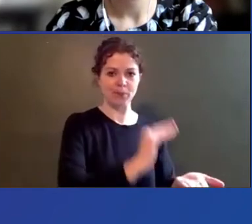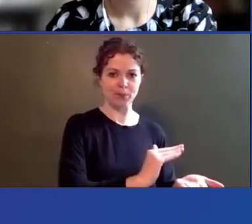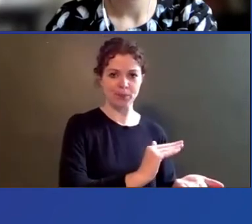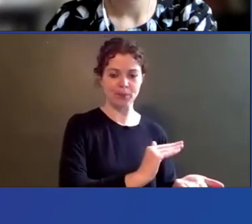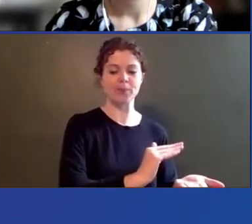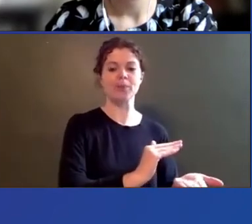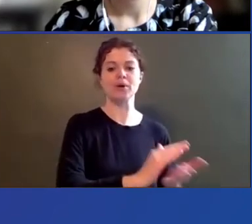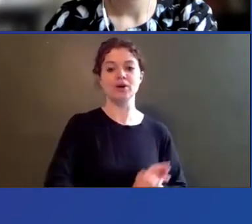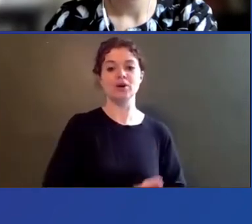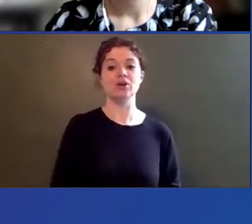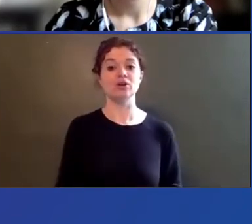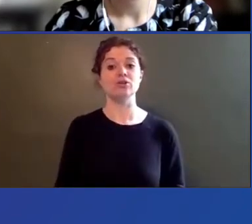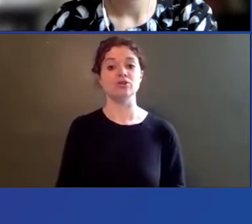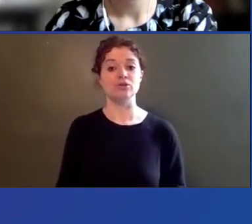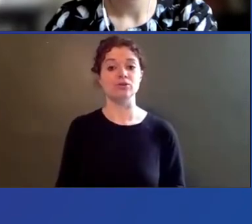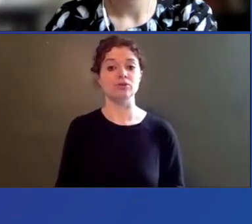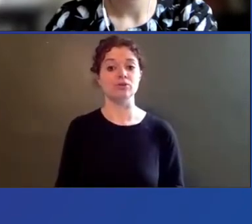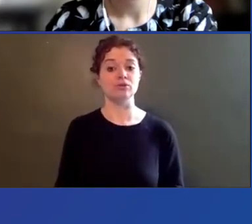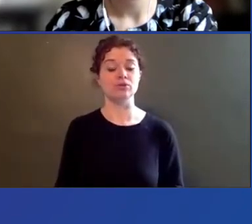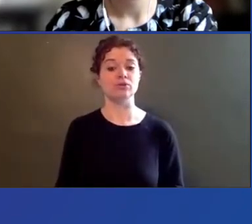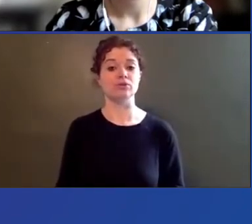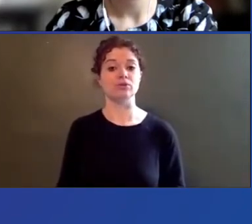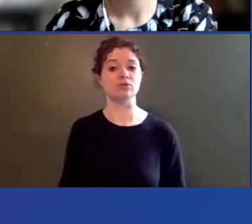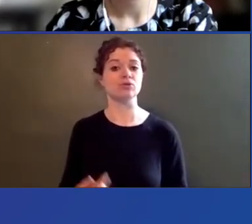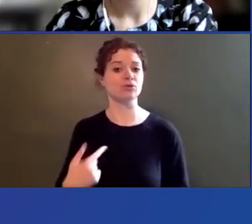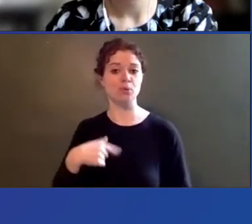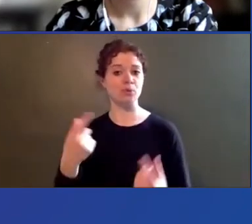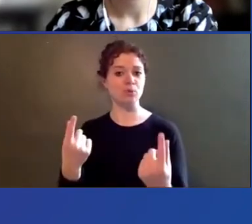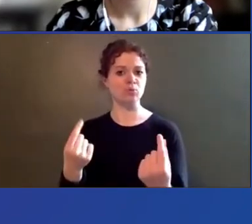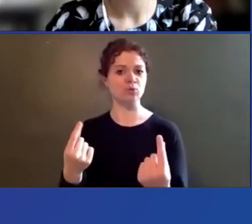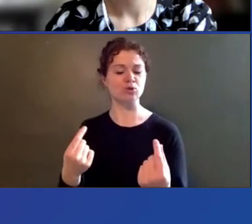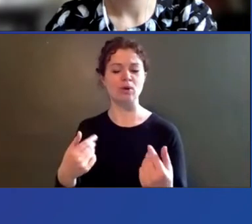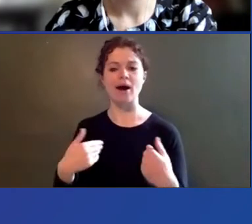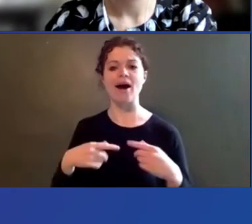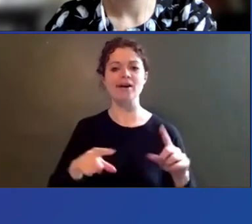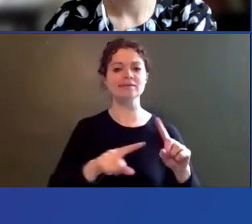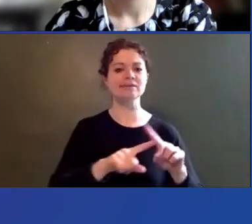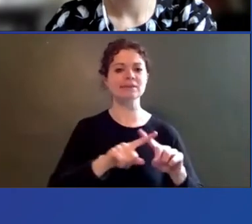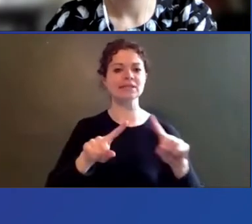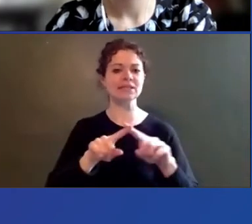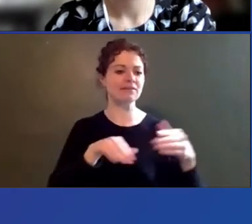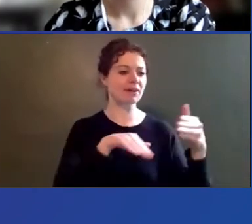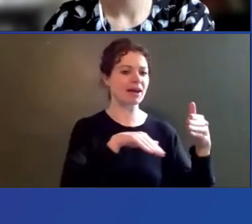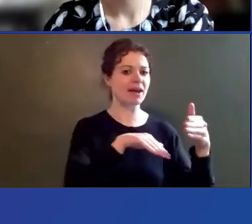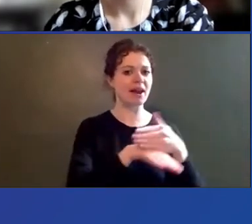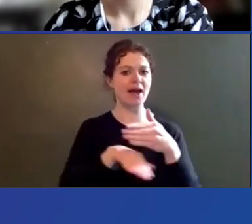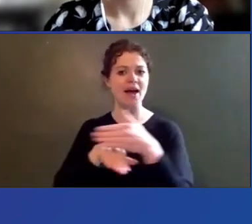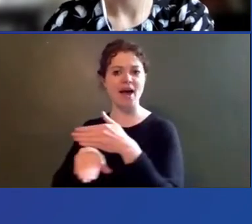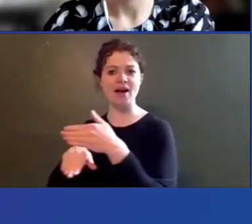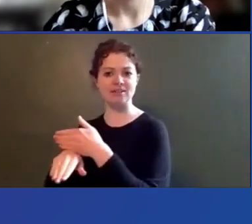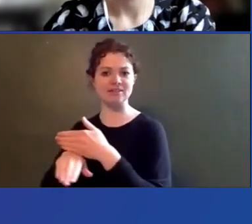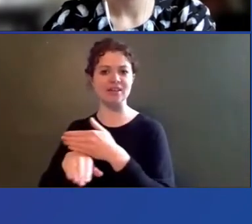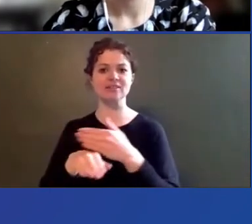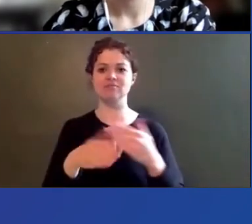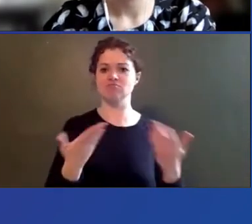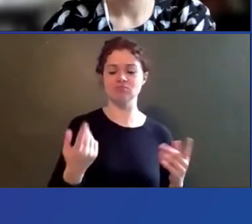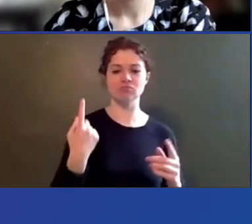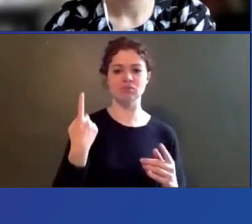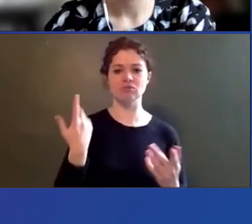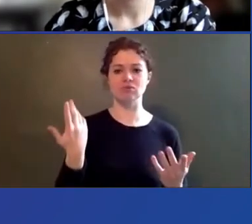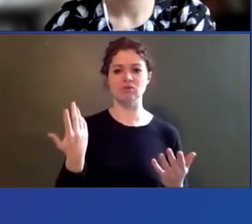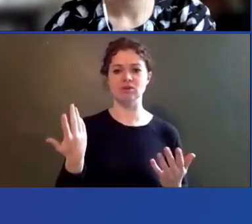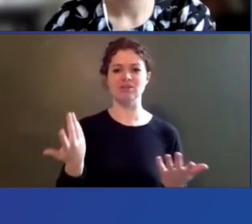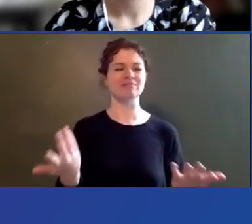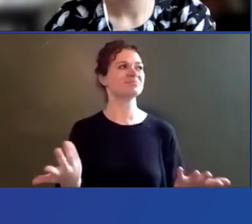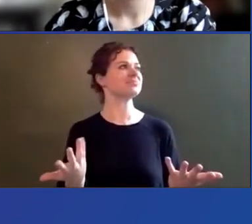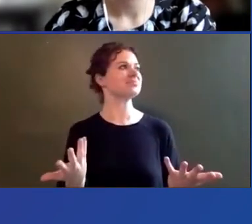So what's been important for us is to provide multiple access points at varying degrees of, I don't